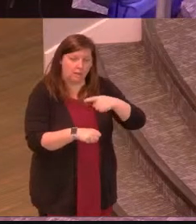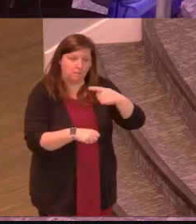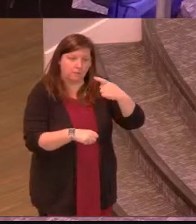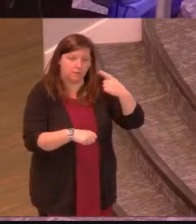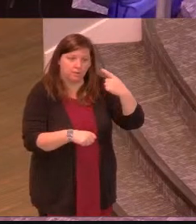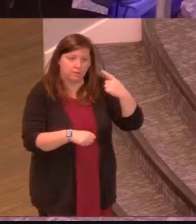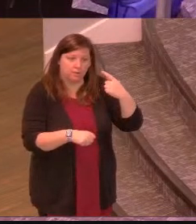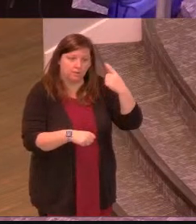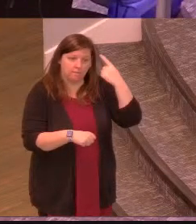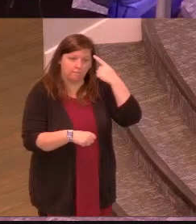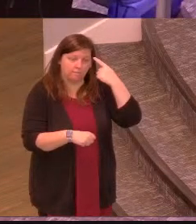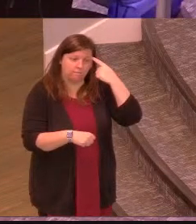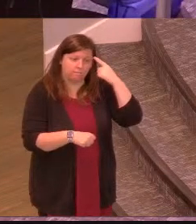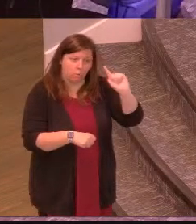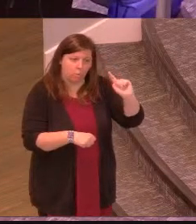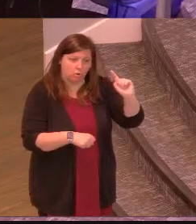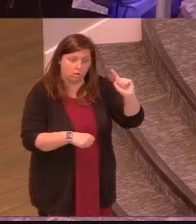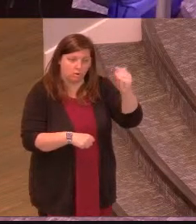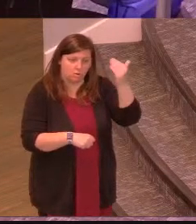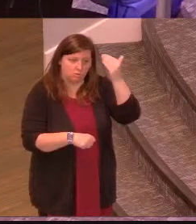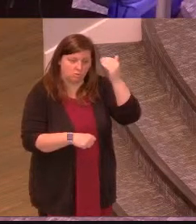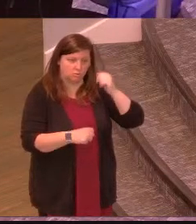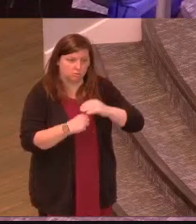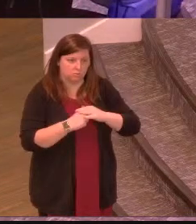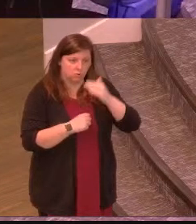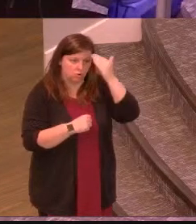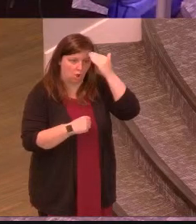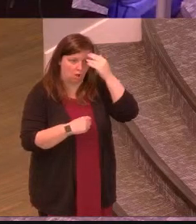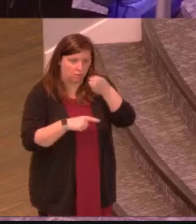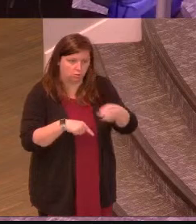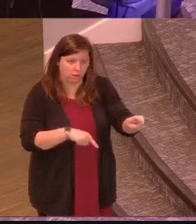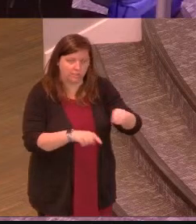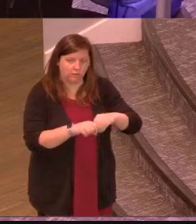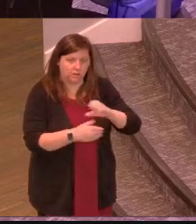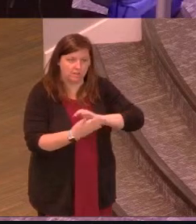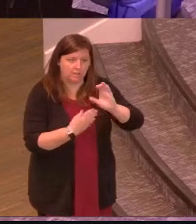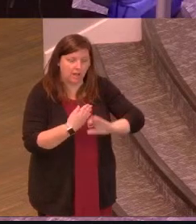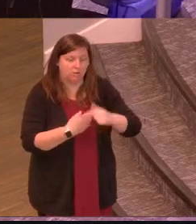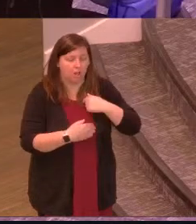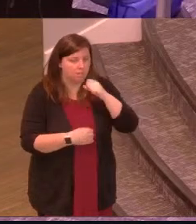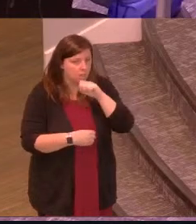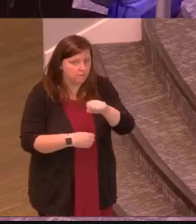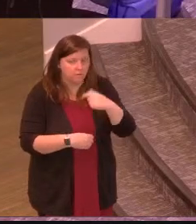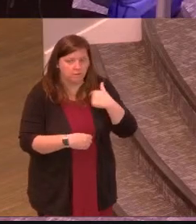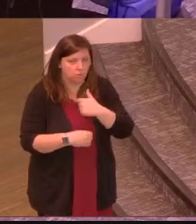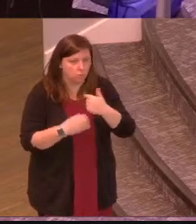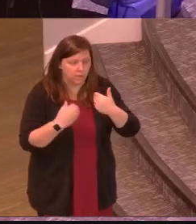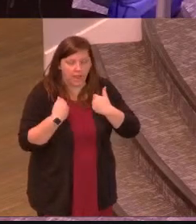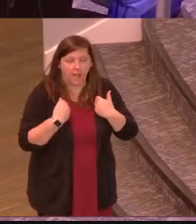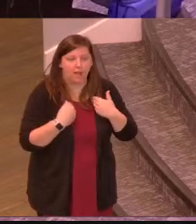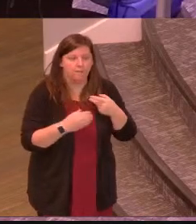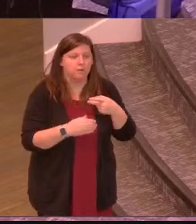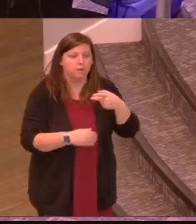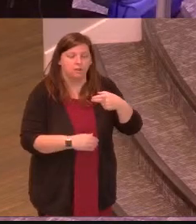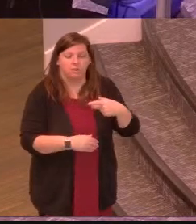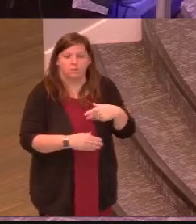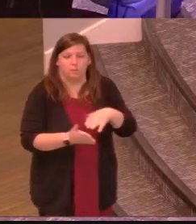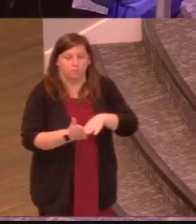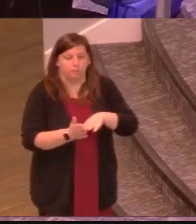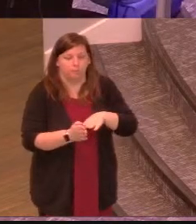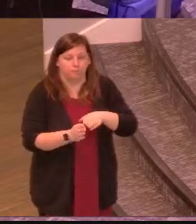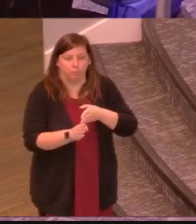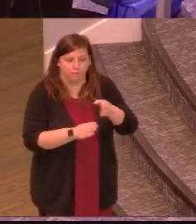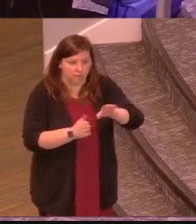calendar. I love the fact that we do professional development. I know that we have some scheduled breaks throughout, and so those things